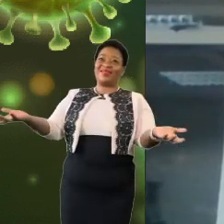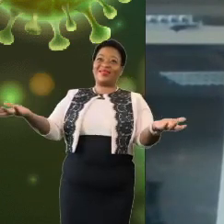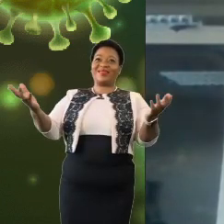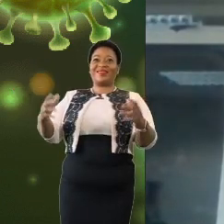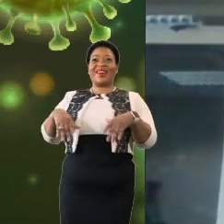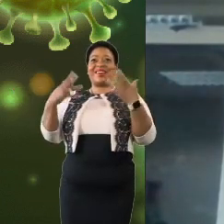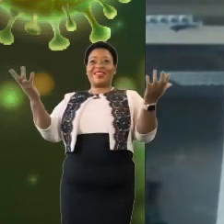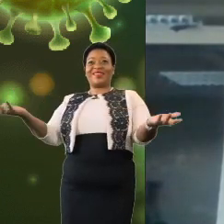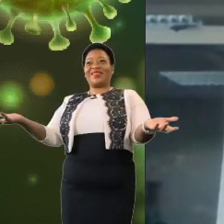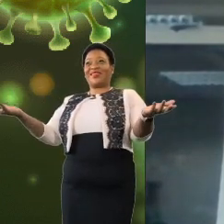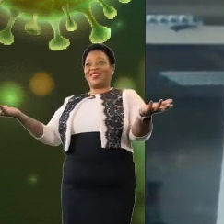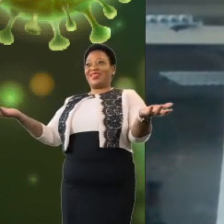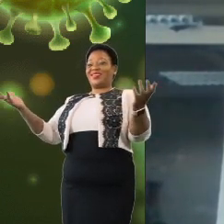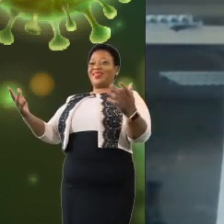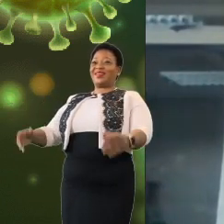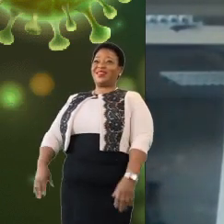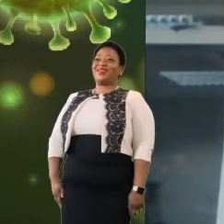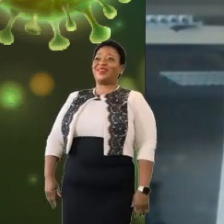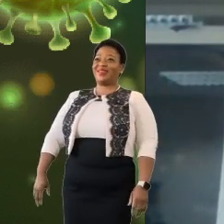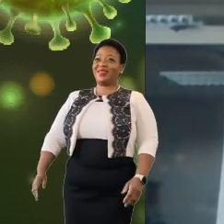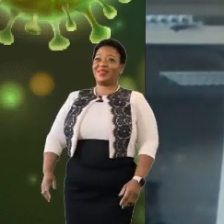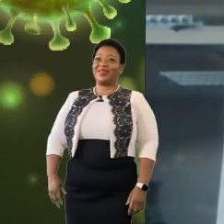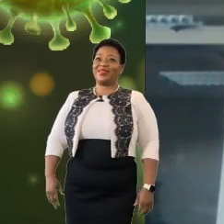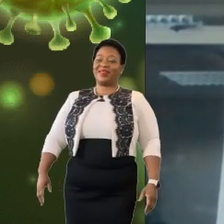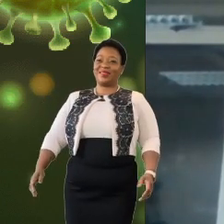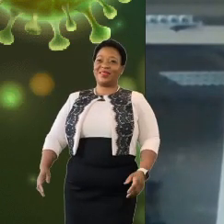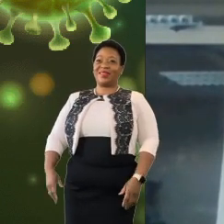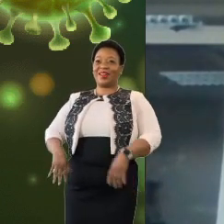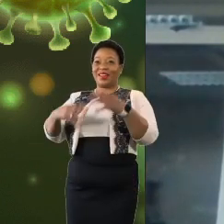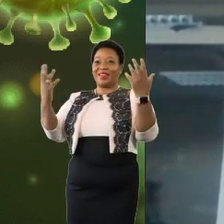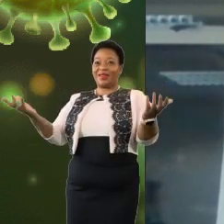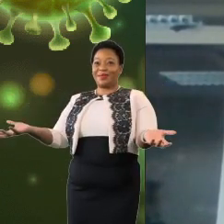panel members to then respond to it, Friki, if you're happy with that.